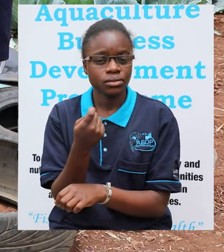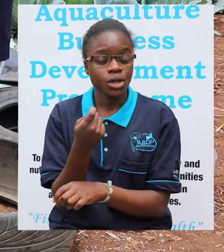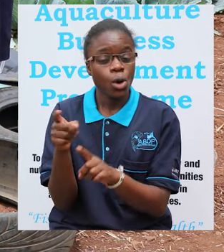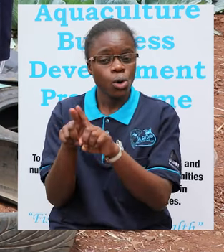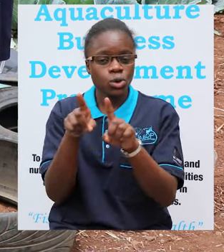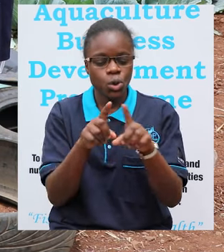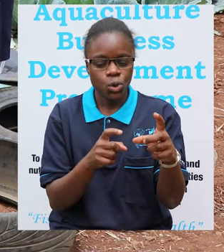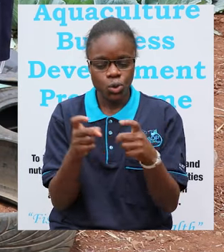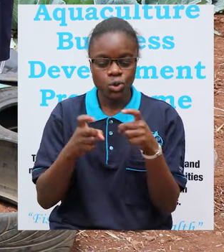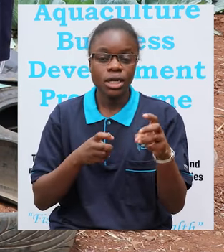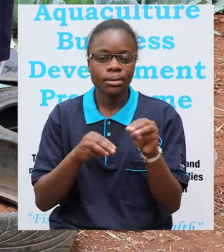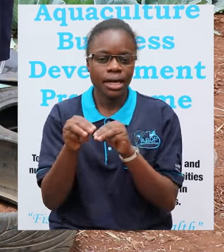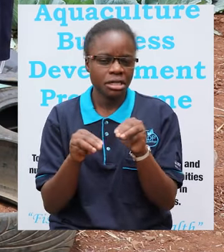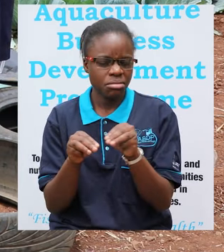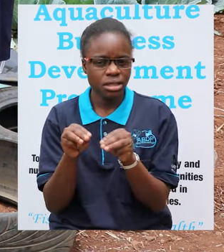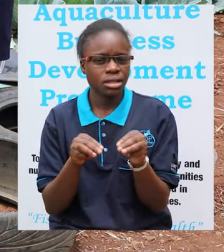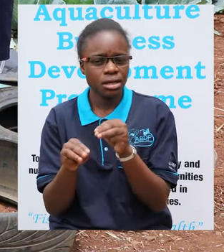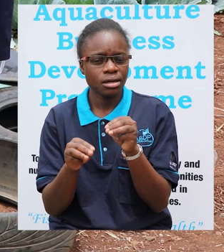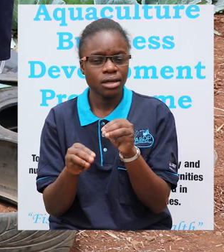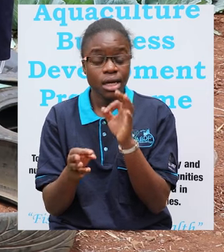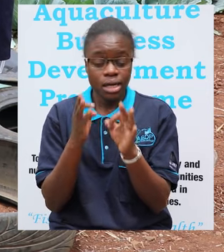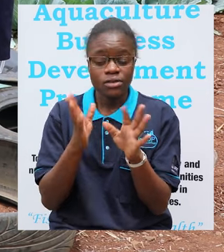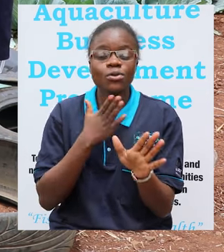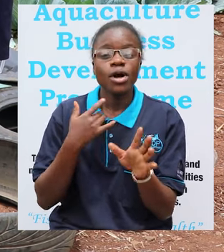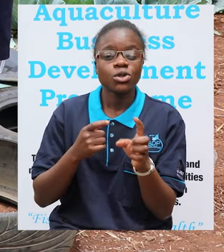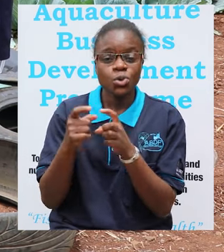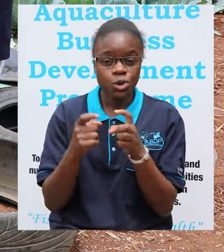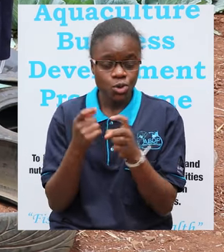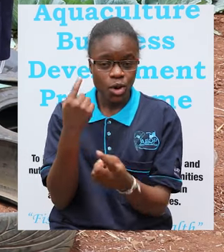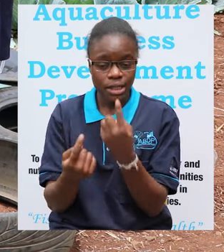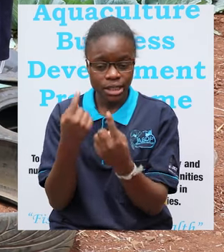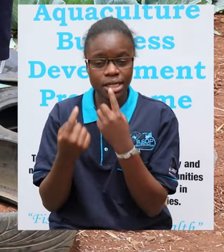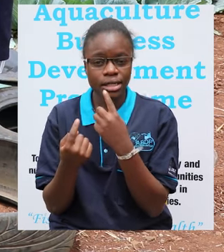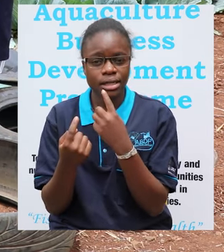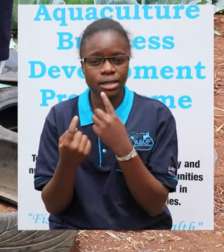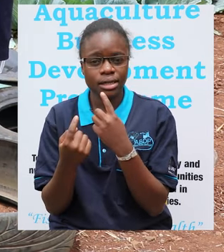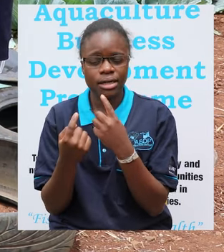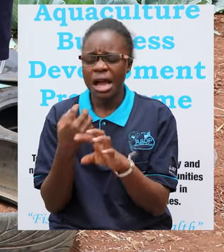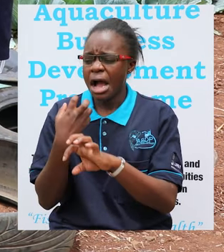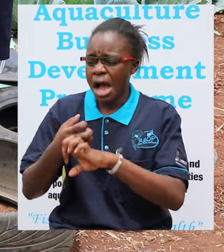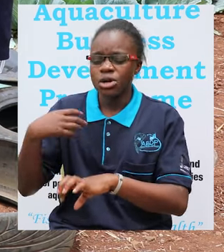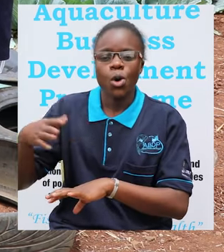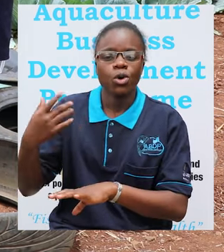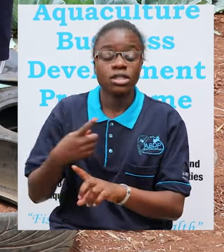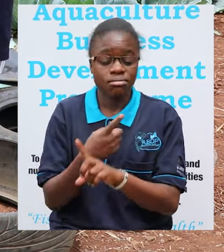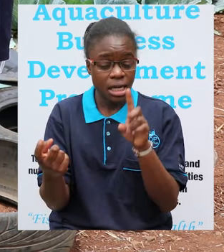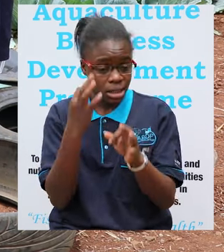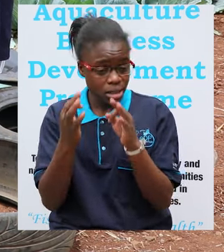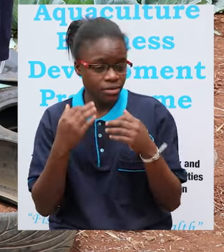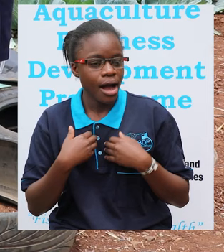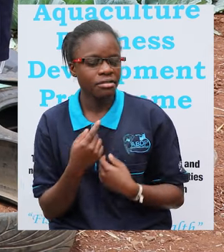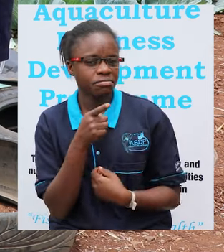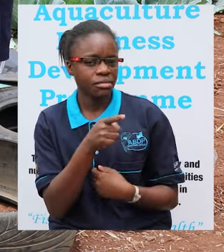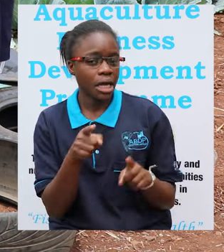the management, because sometimes management of kitchen gardens is very difficult, but when you have your plants in one position like